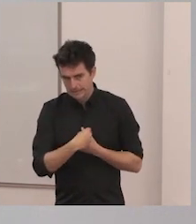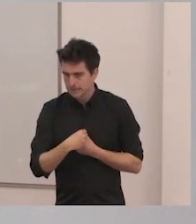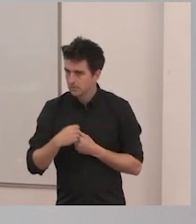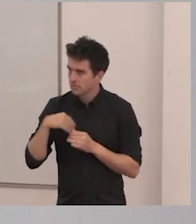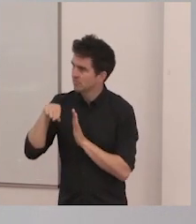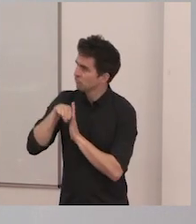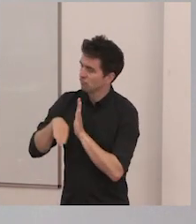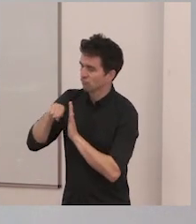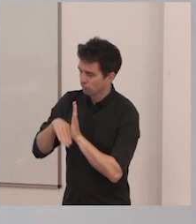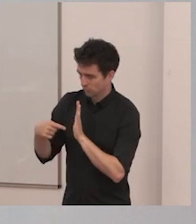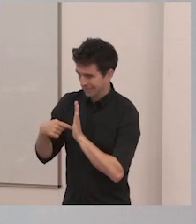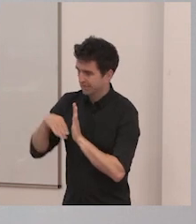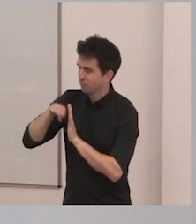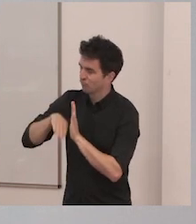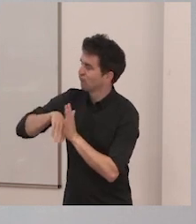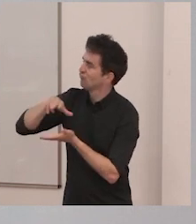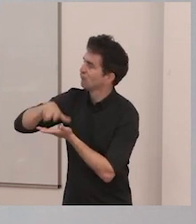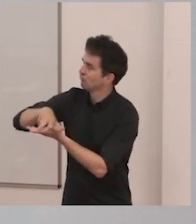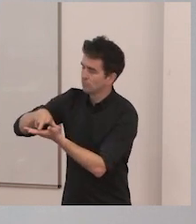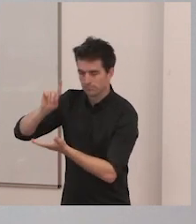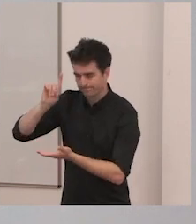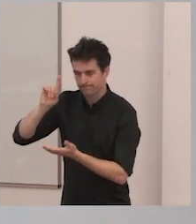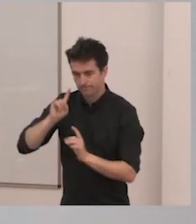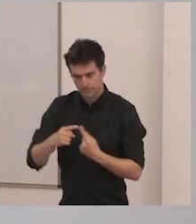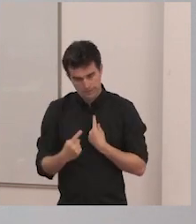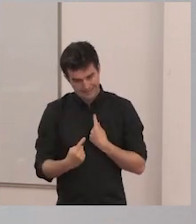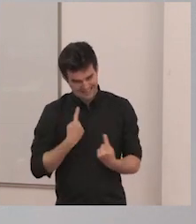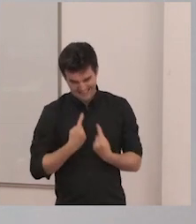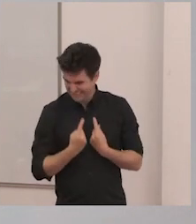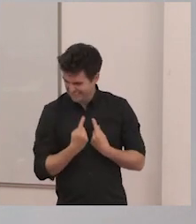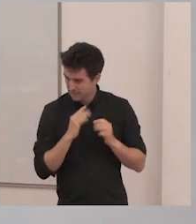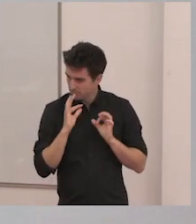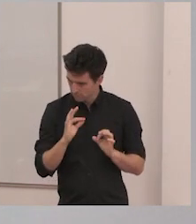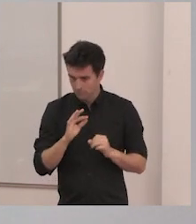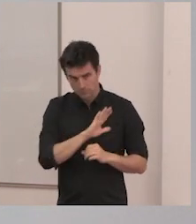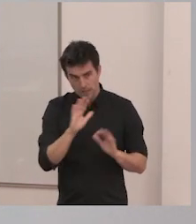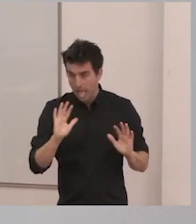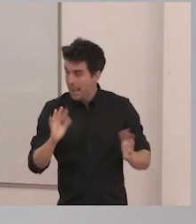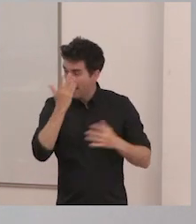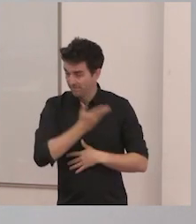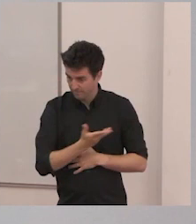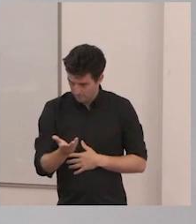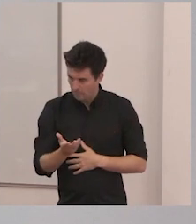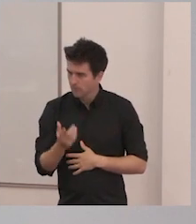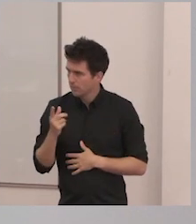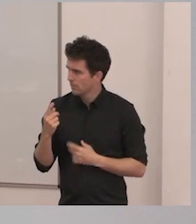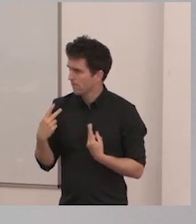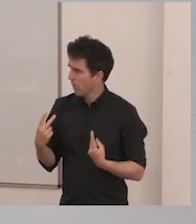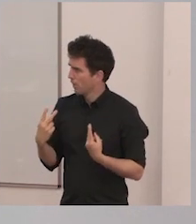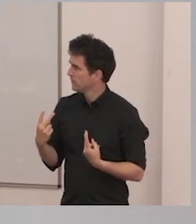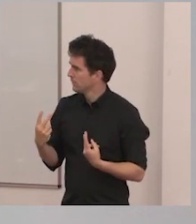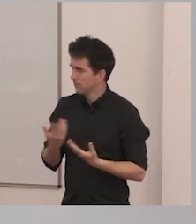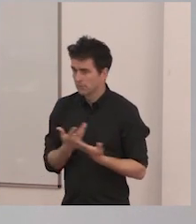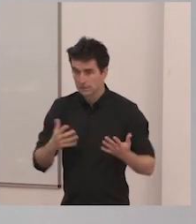disability. And as Brona pointed out, there are measures that states parties can take to ensure that there